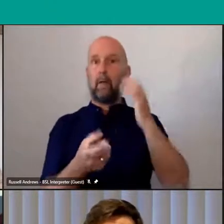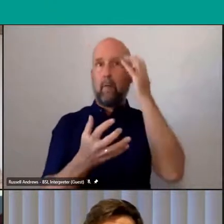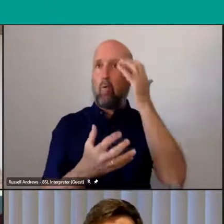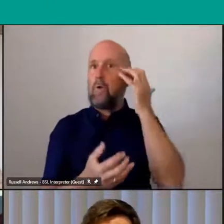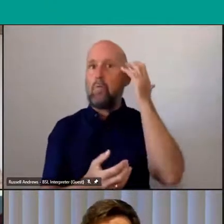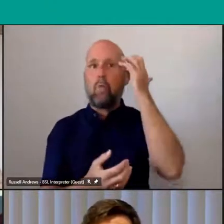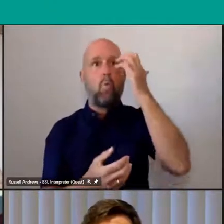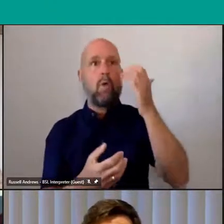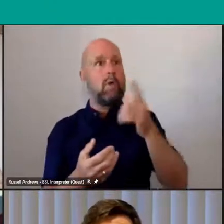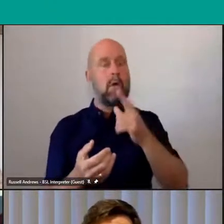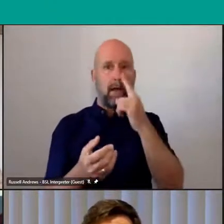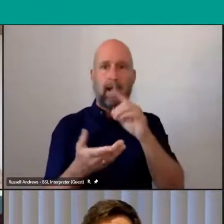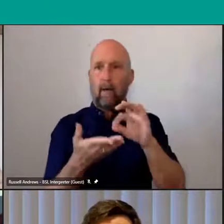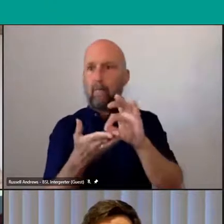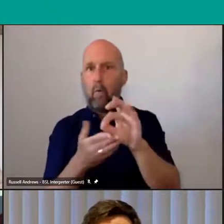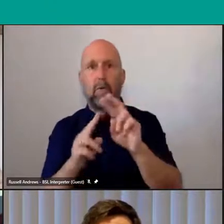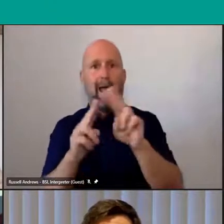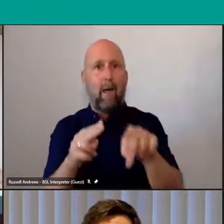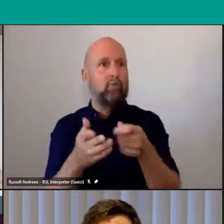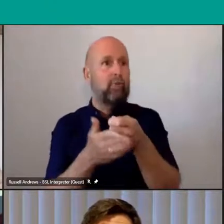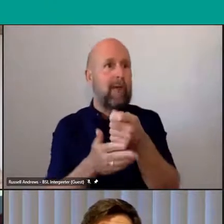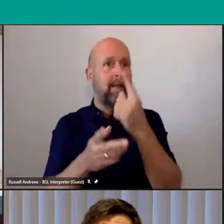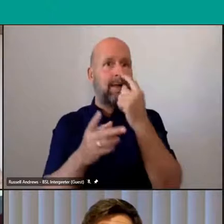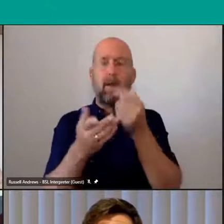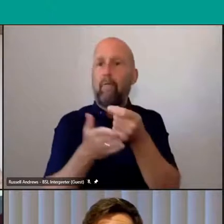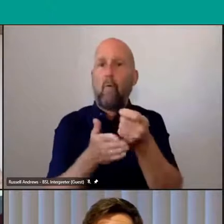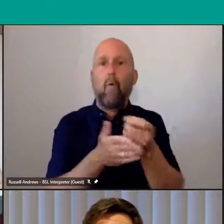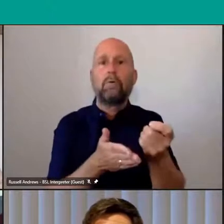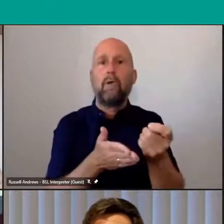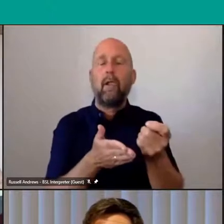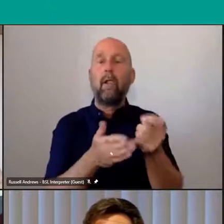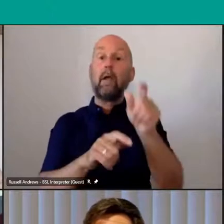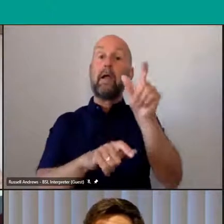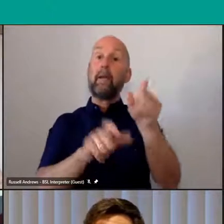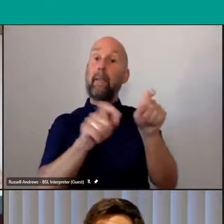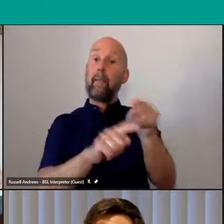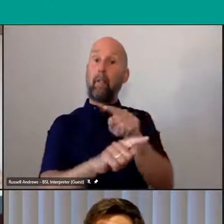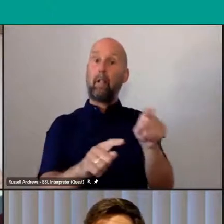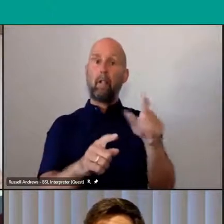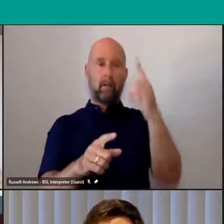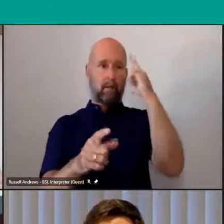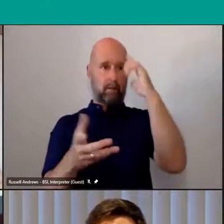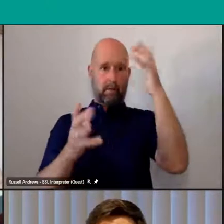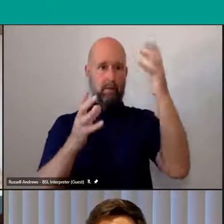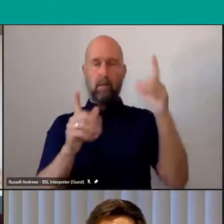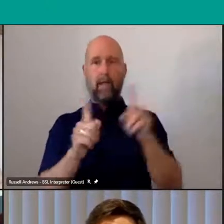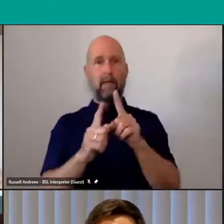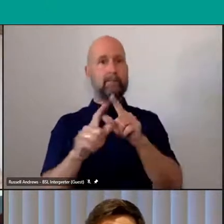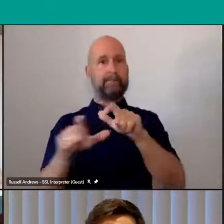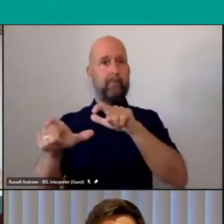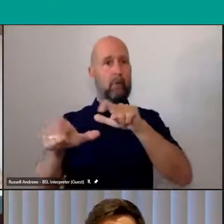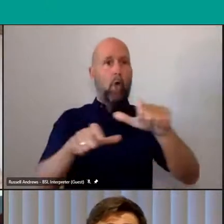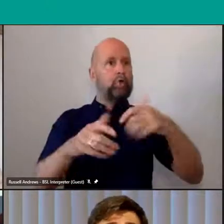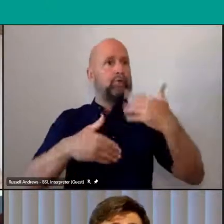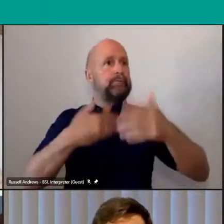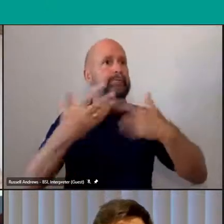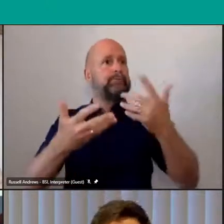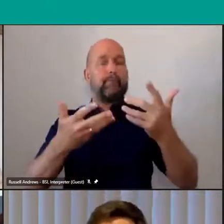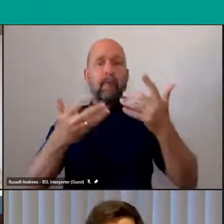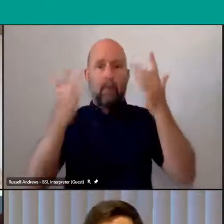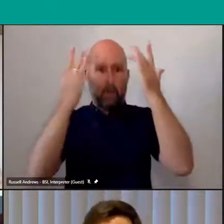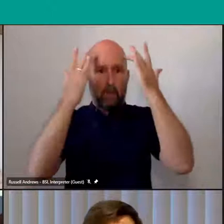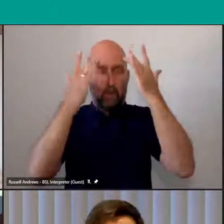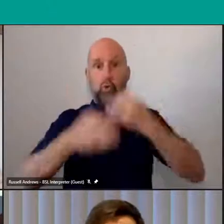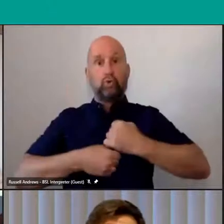about whether they can keep their home. So people are living in a state of constant mental